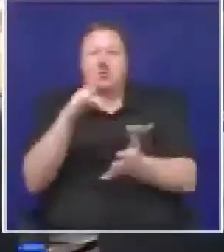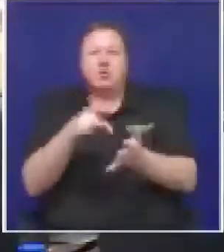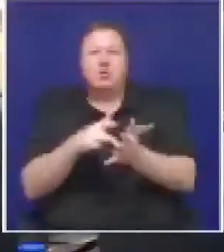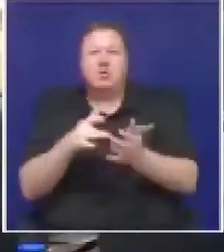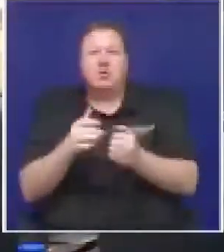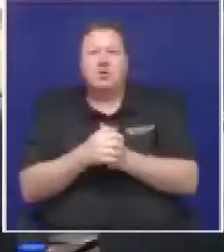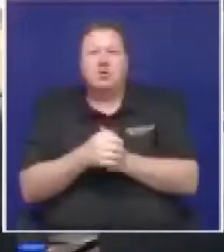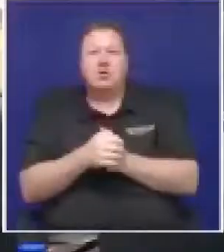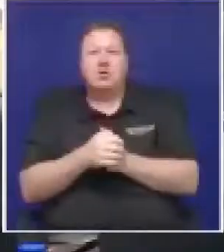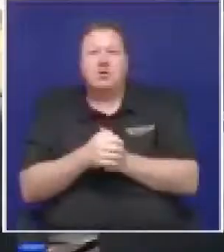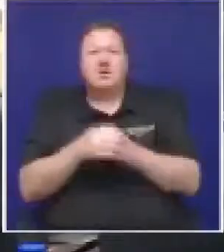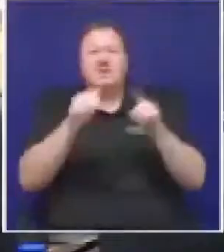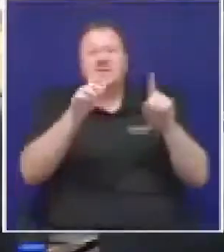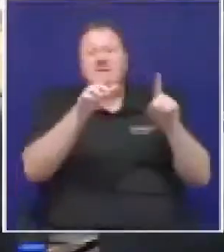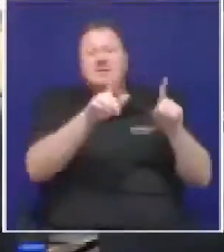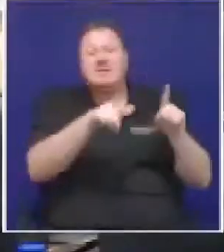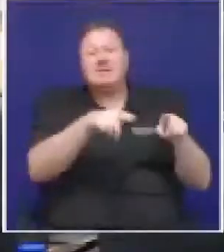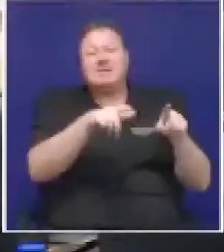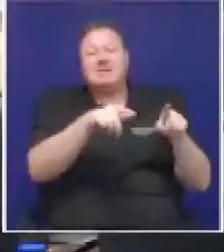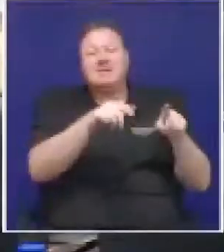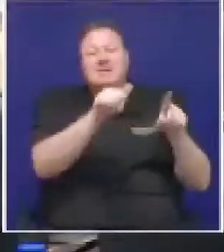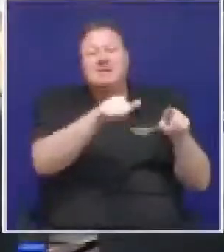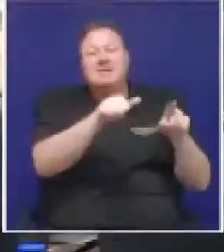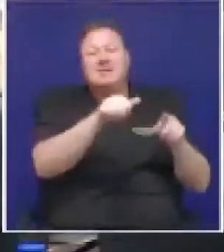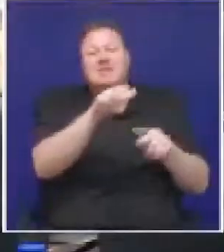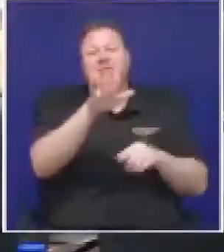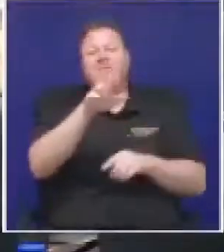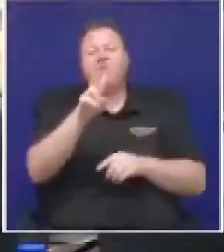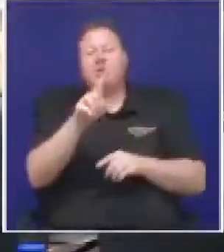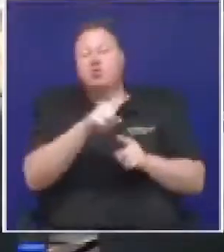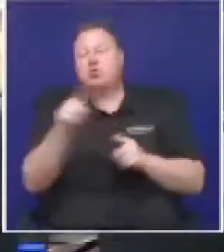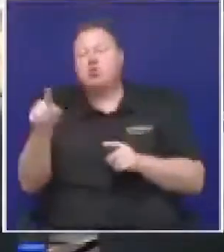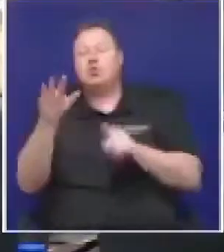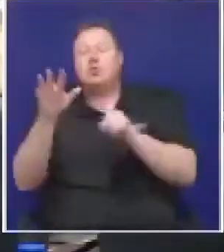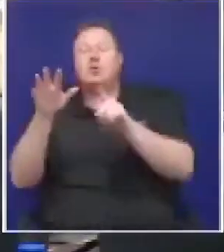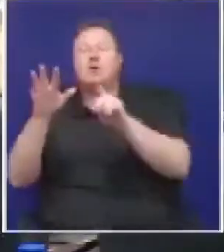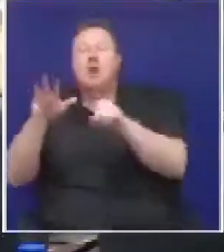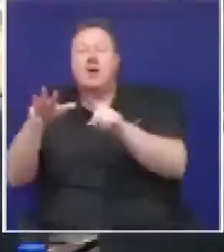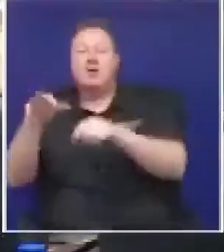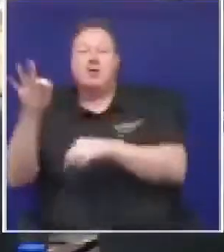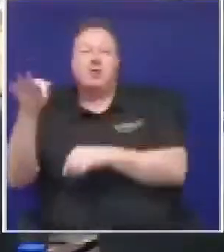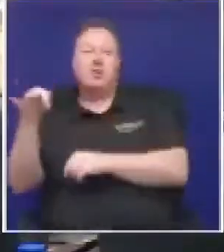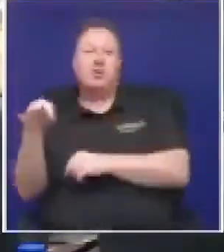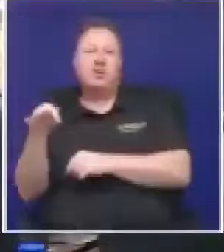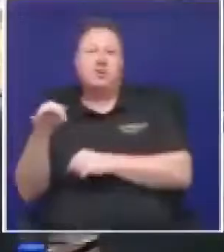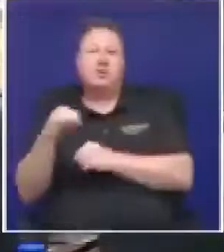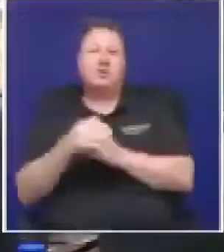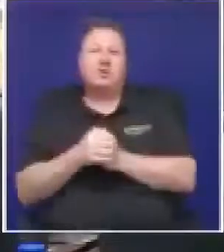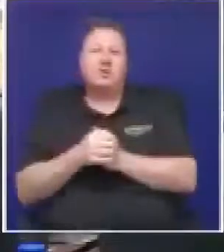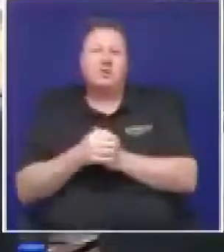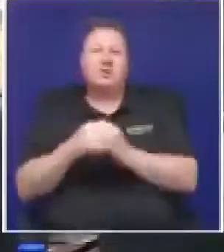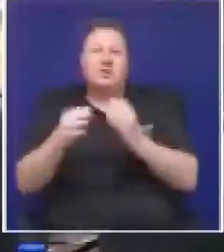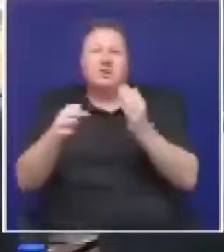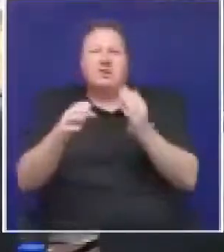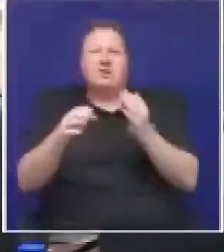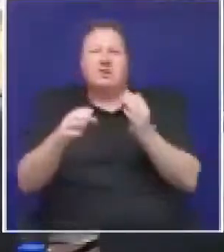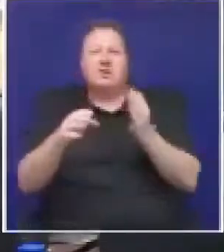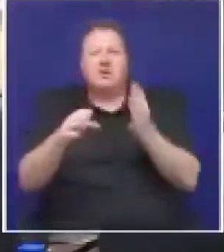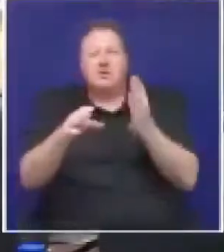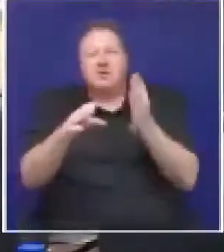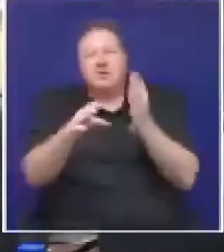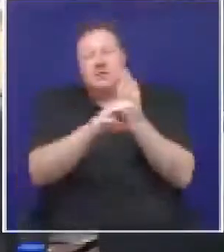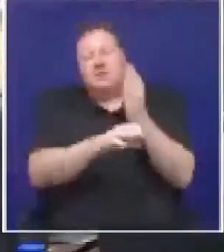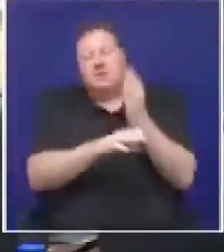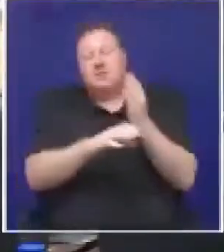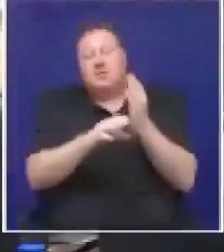between 1652 and 1913 be forgotten as effectively entrenched through Section 25(7) of the